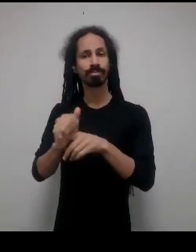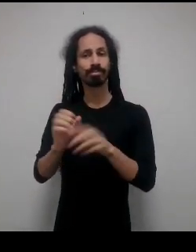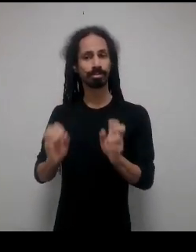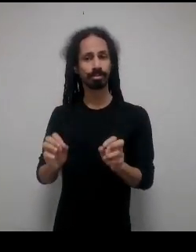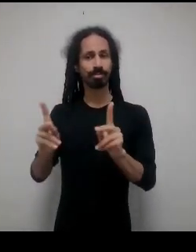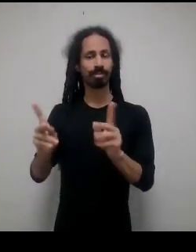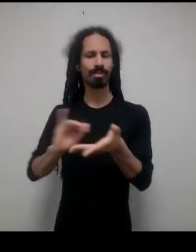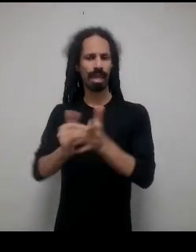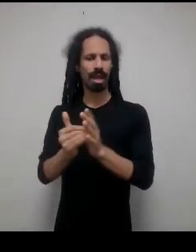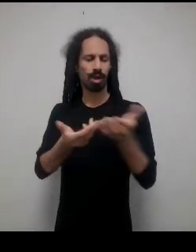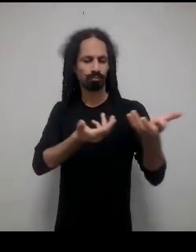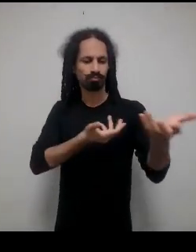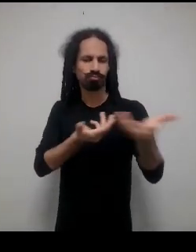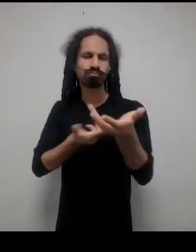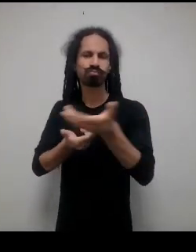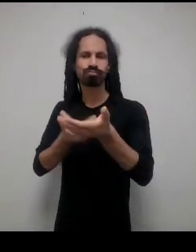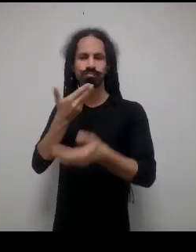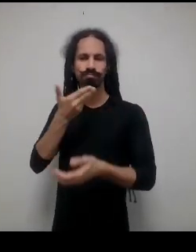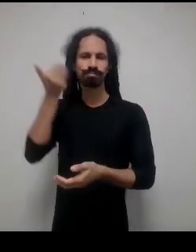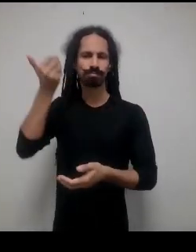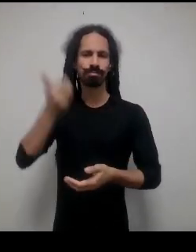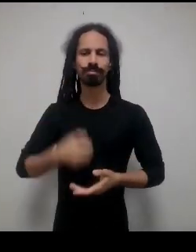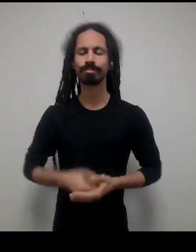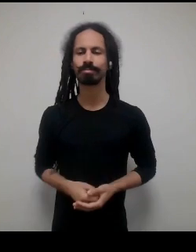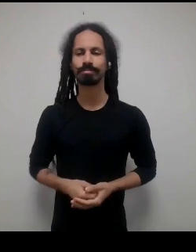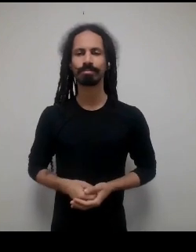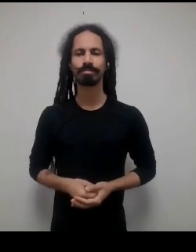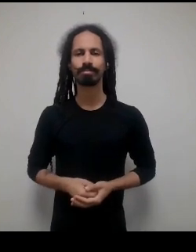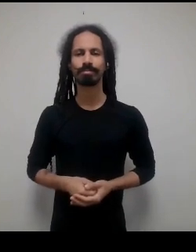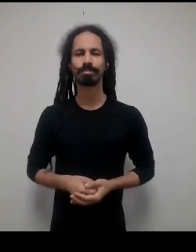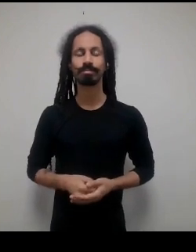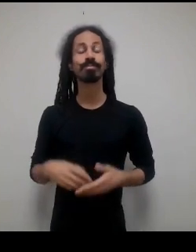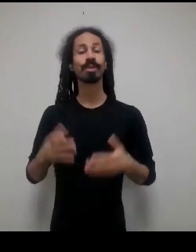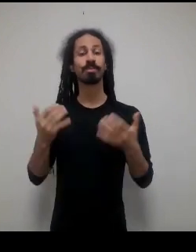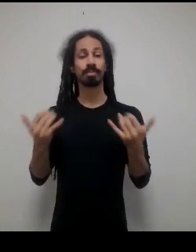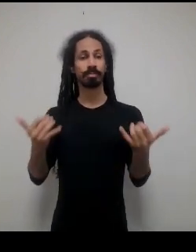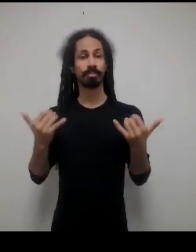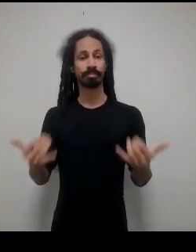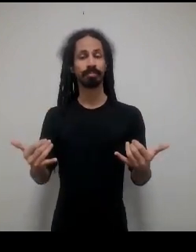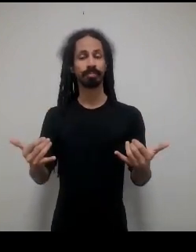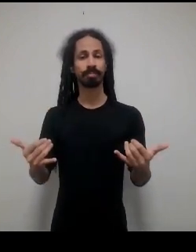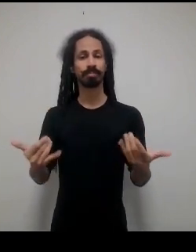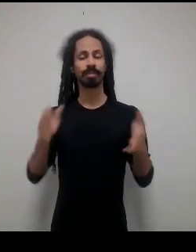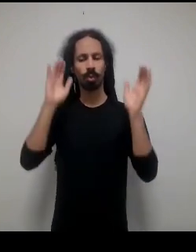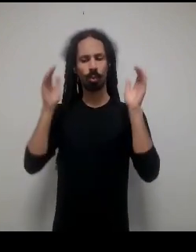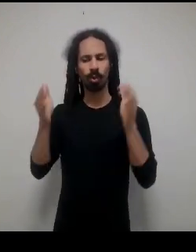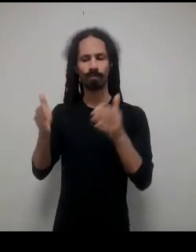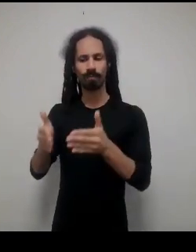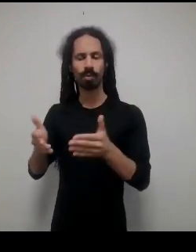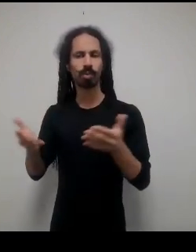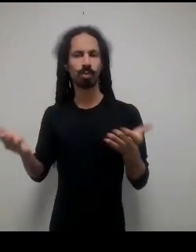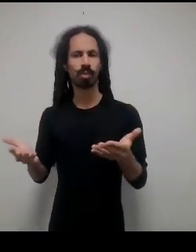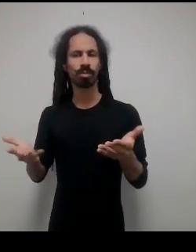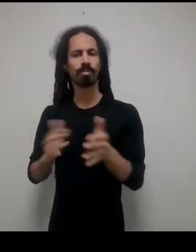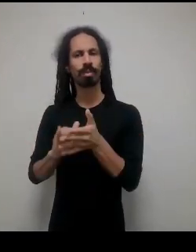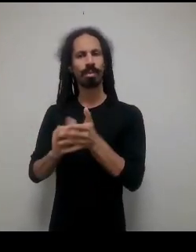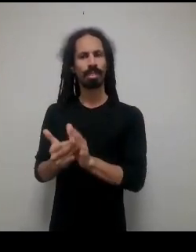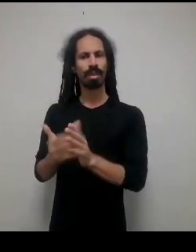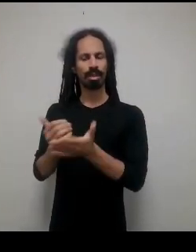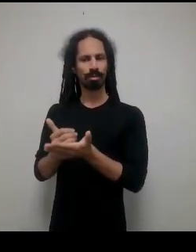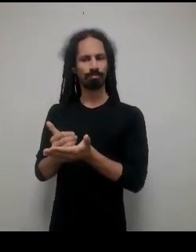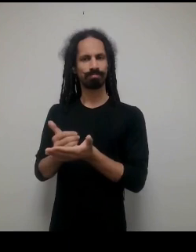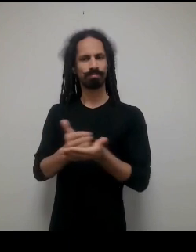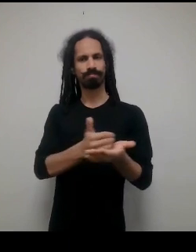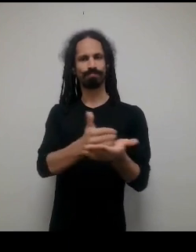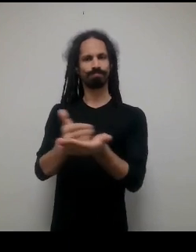practice engaging with our audience. So for today, we're going to focus on how we can help